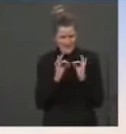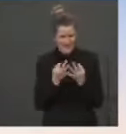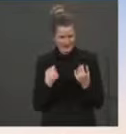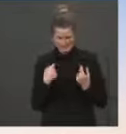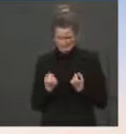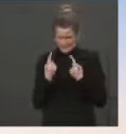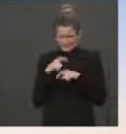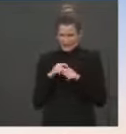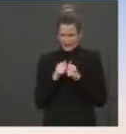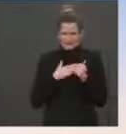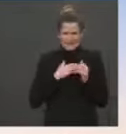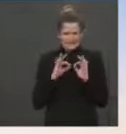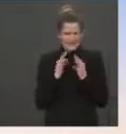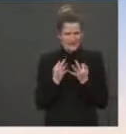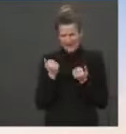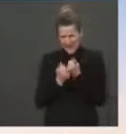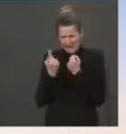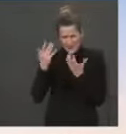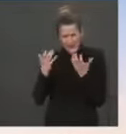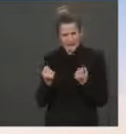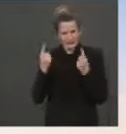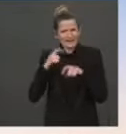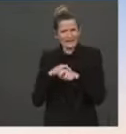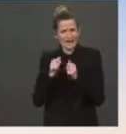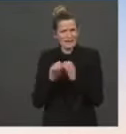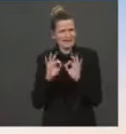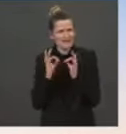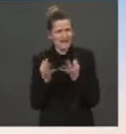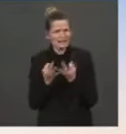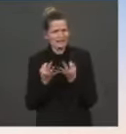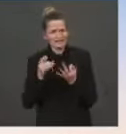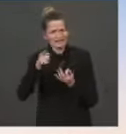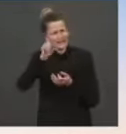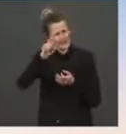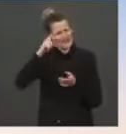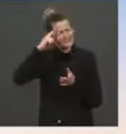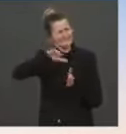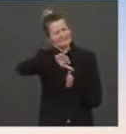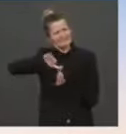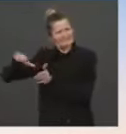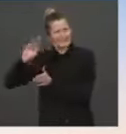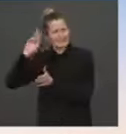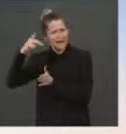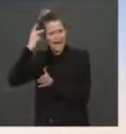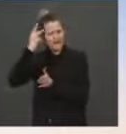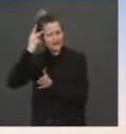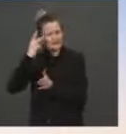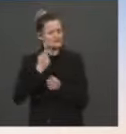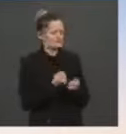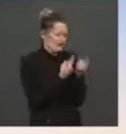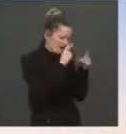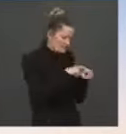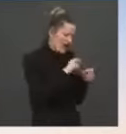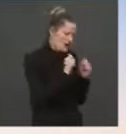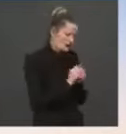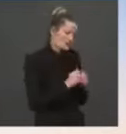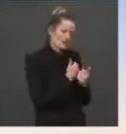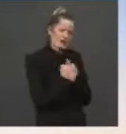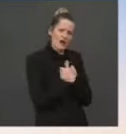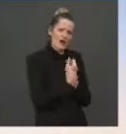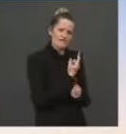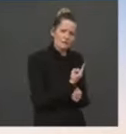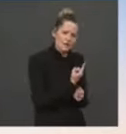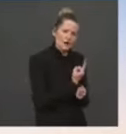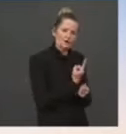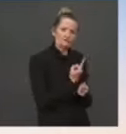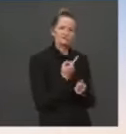their families. This is a time to put politics aside, spend time with your loved ones, and talk about what you're grateful for. I will also tell you